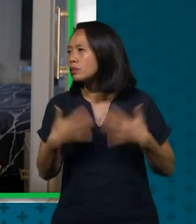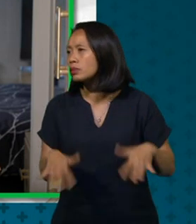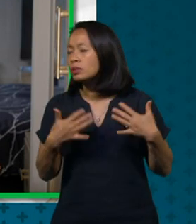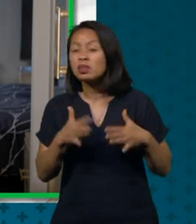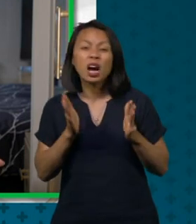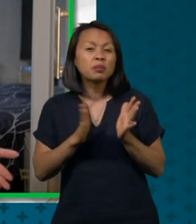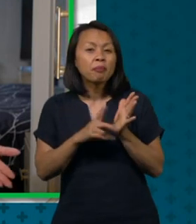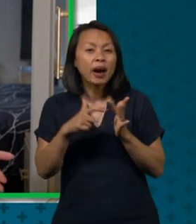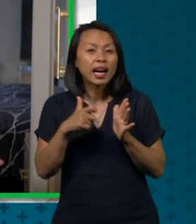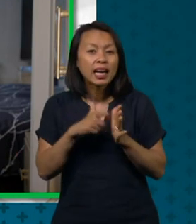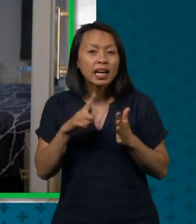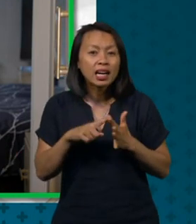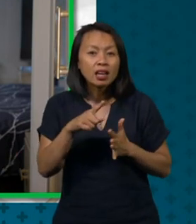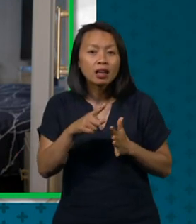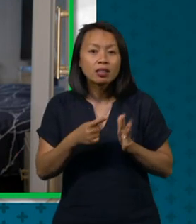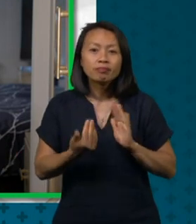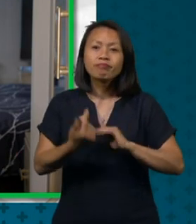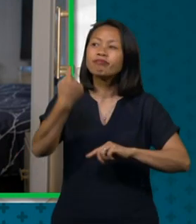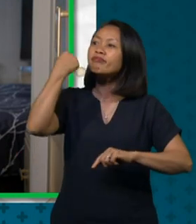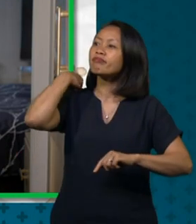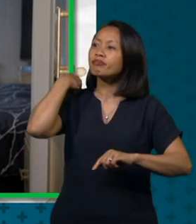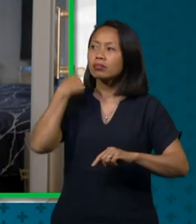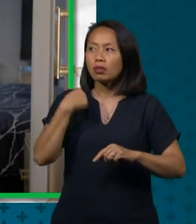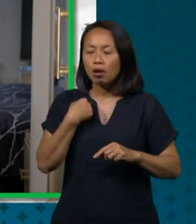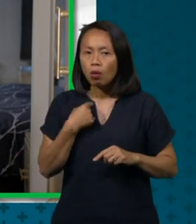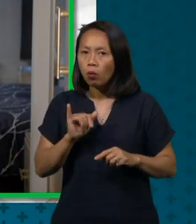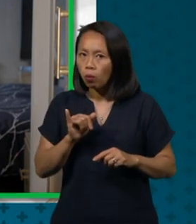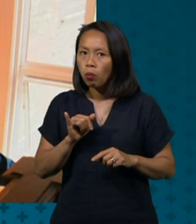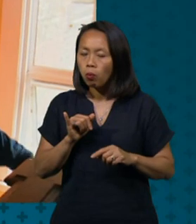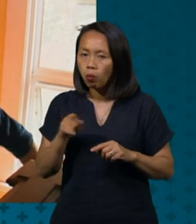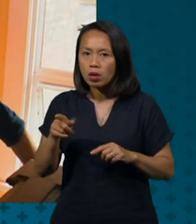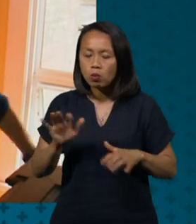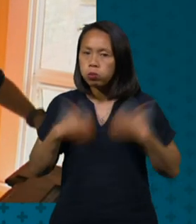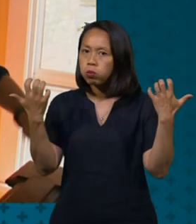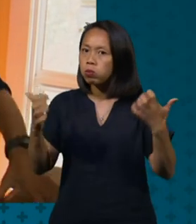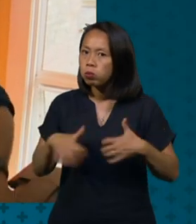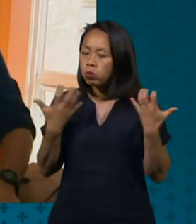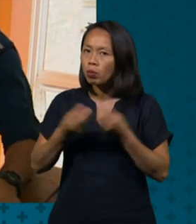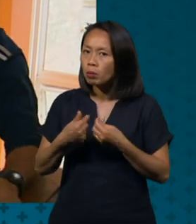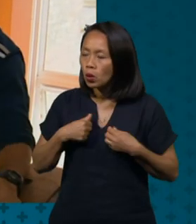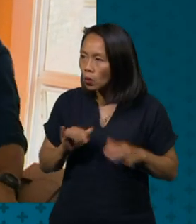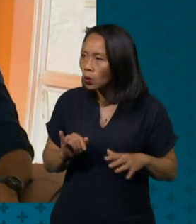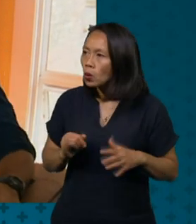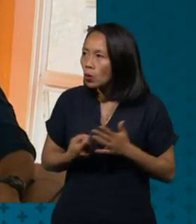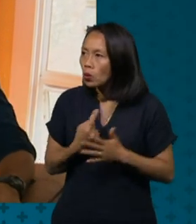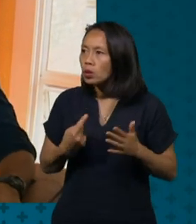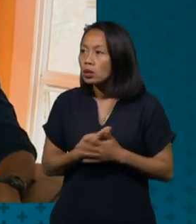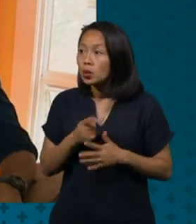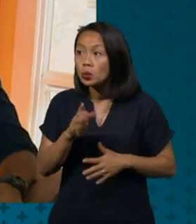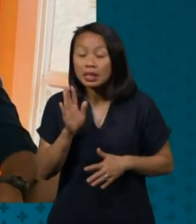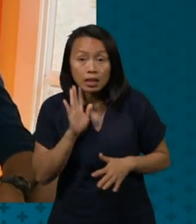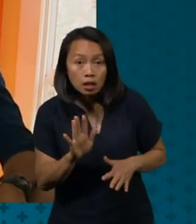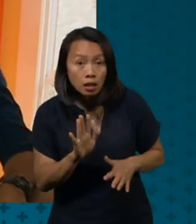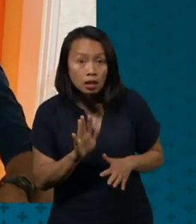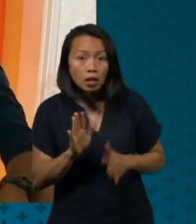Mike. In the early days, I may have tested his patience from time to time. Do you not want to hear the Michael Milligan Children's Home welcome speech? Not the way